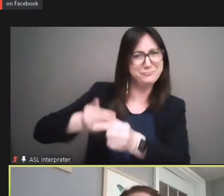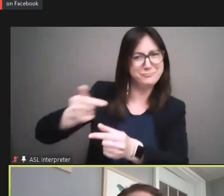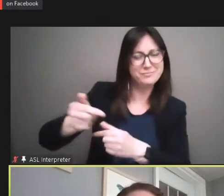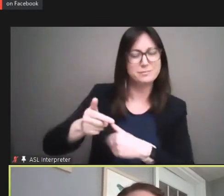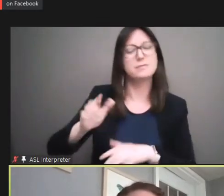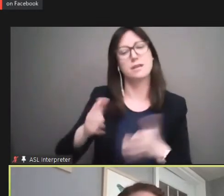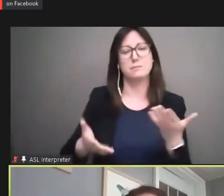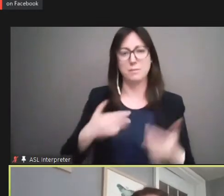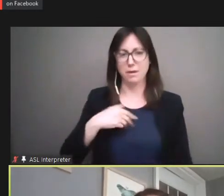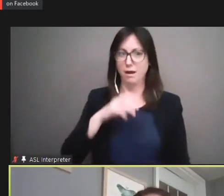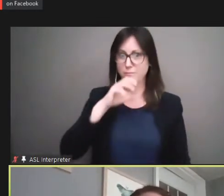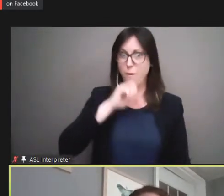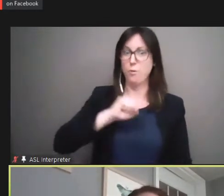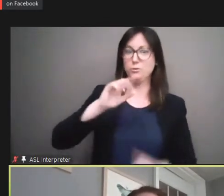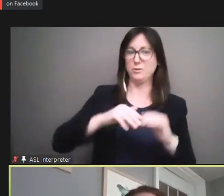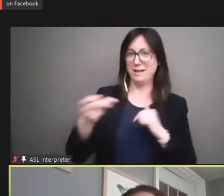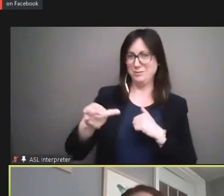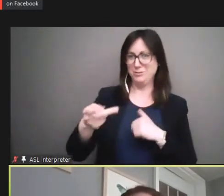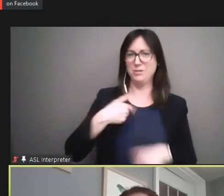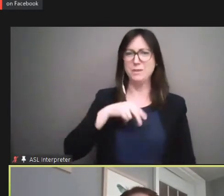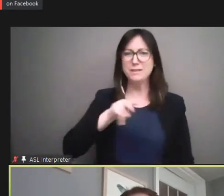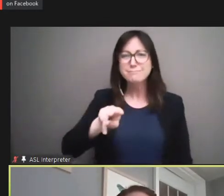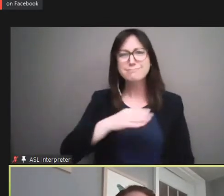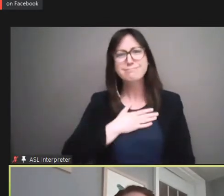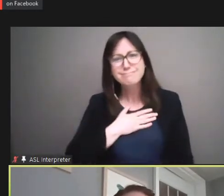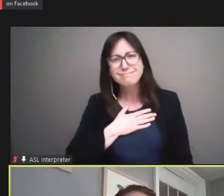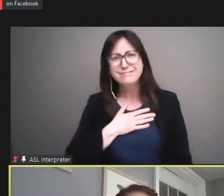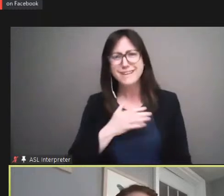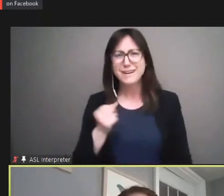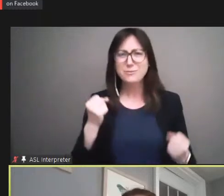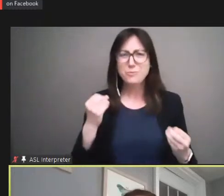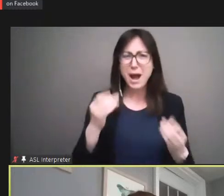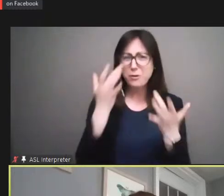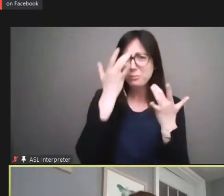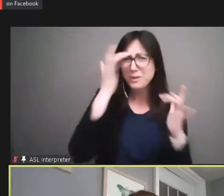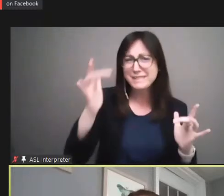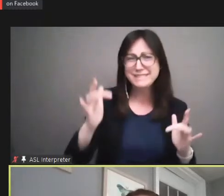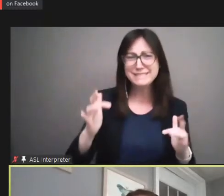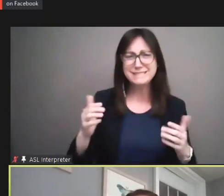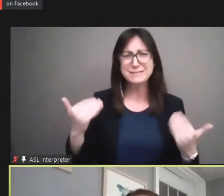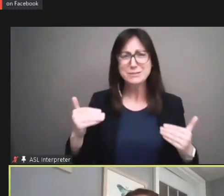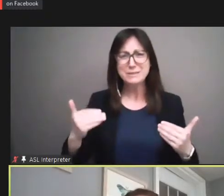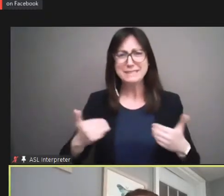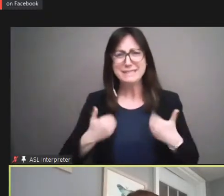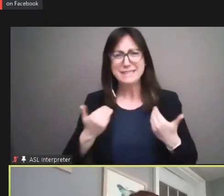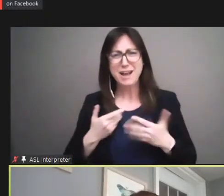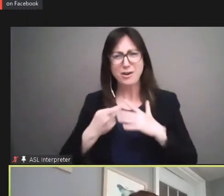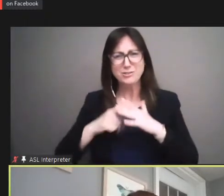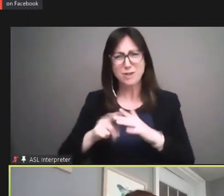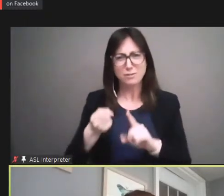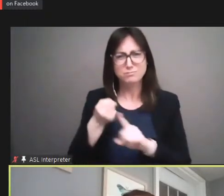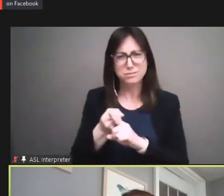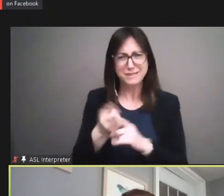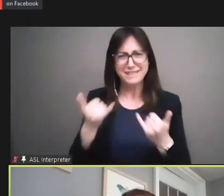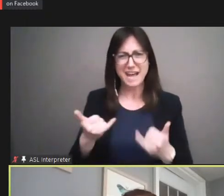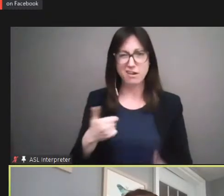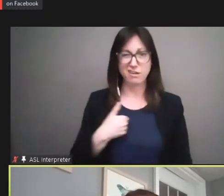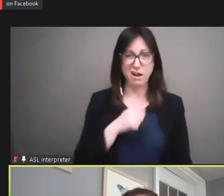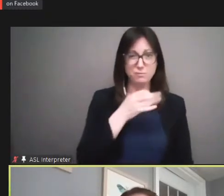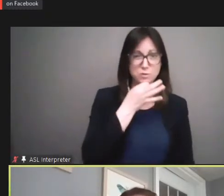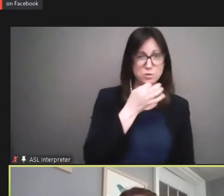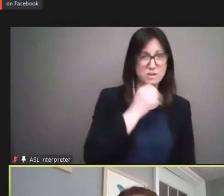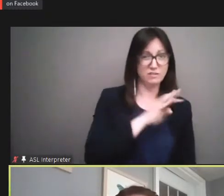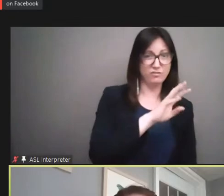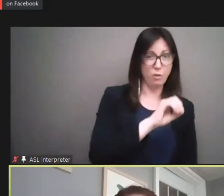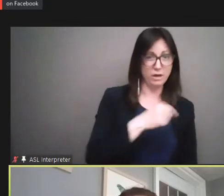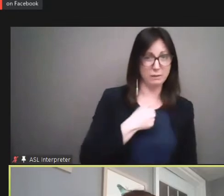older than you two. So I'm looking at you like, oh gosh, you're so brilliant. And you're doing this at such a young age. And I'm almost 40 and I'm just